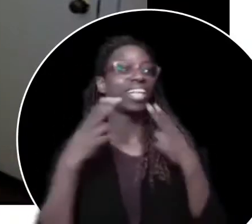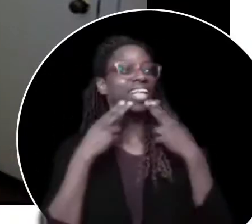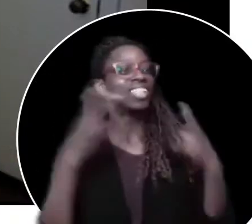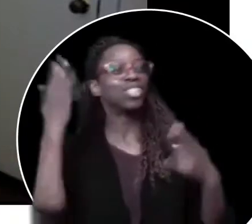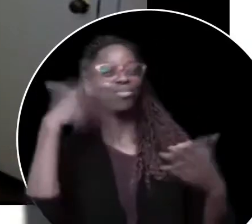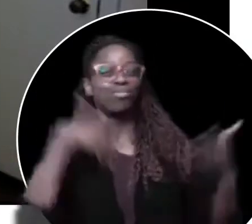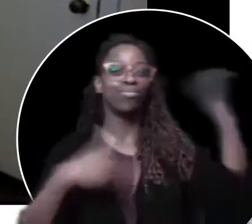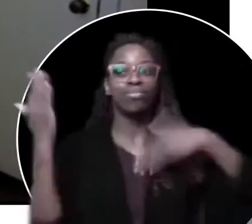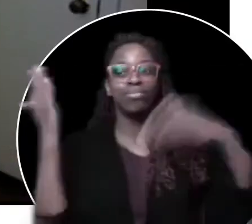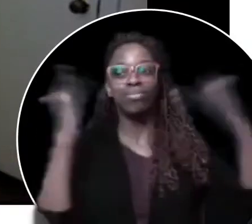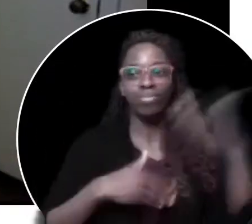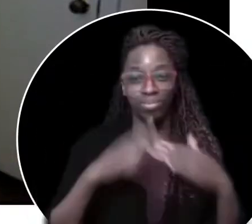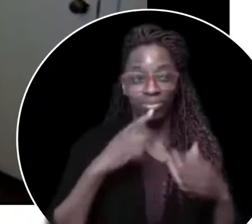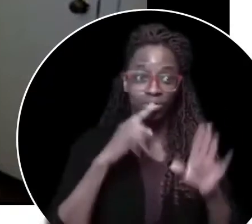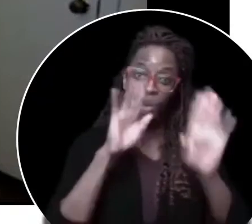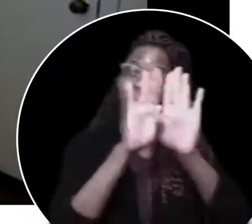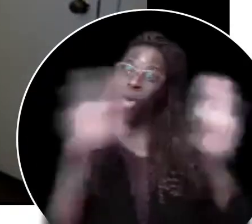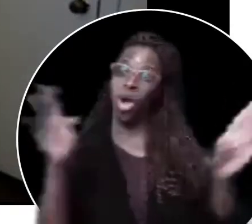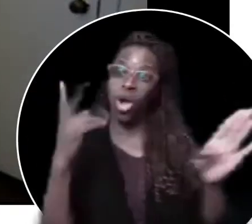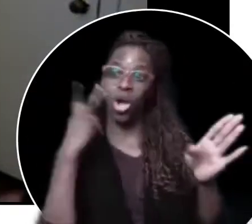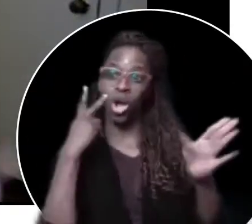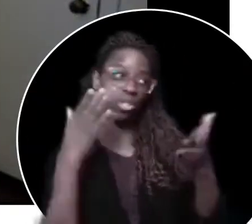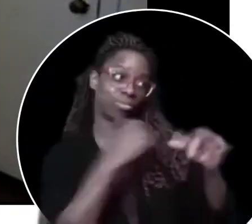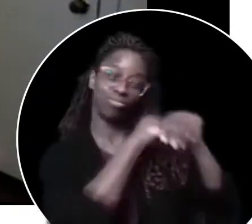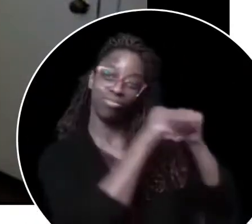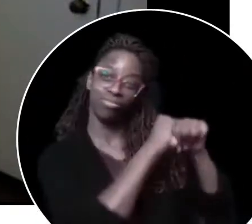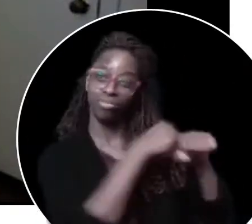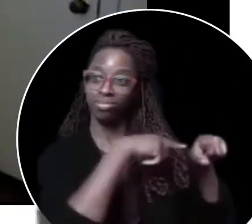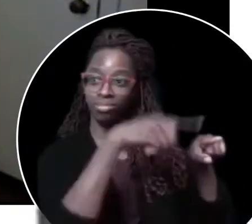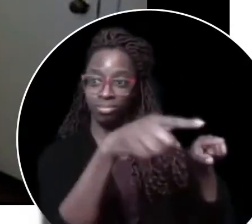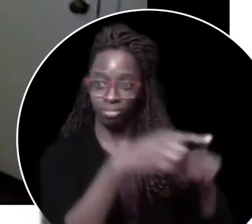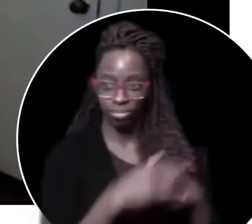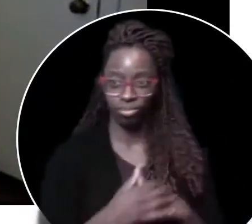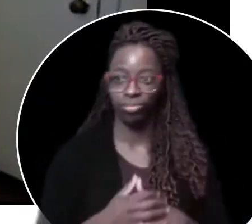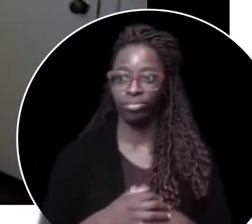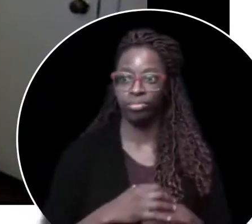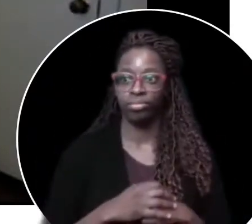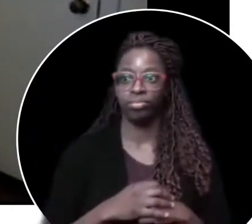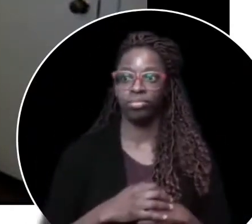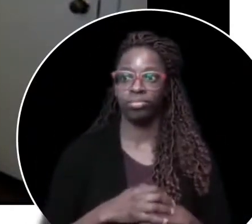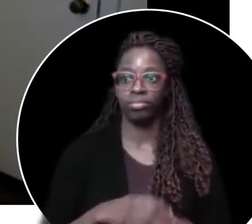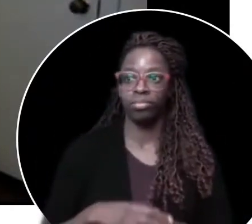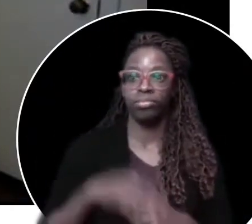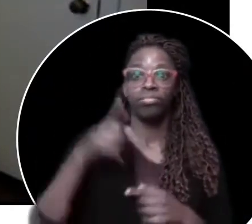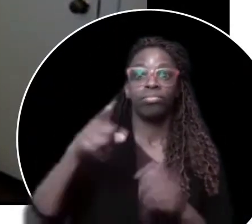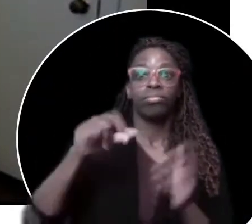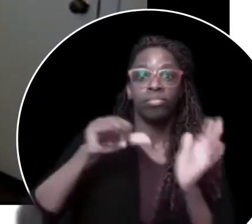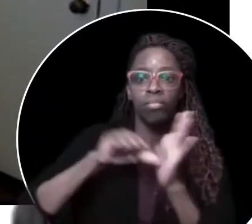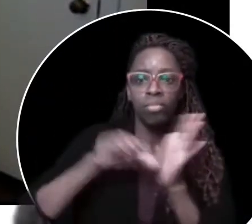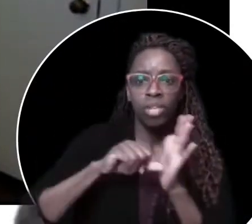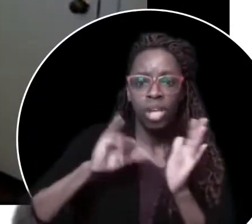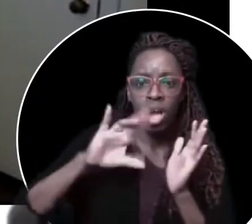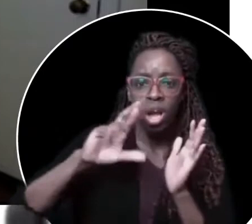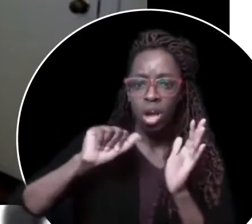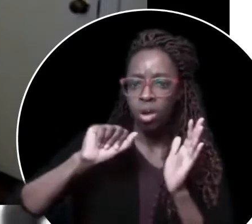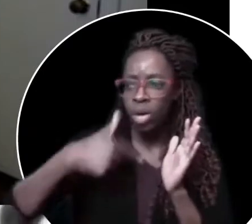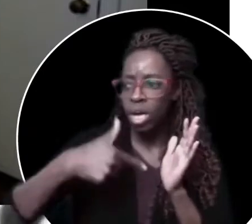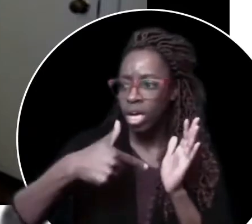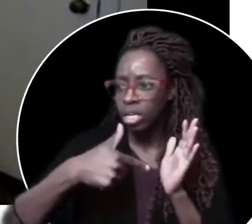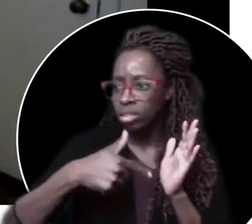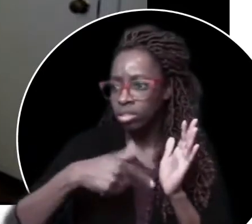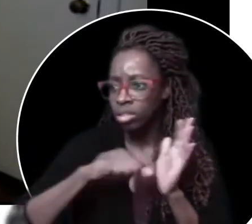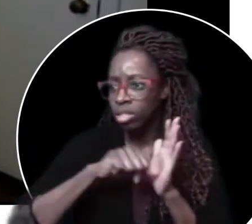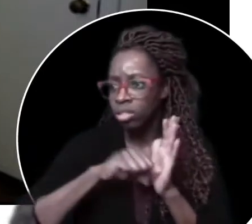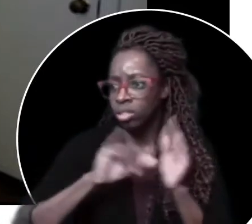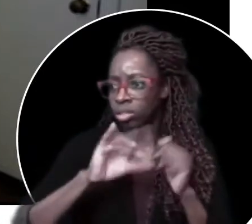in part by Israeli military contractors through Tano Odom land. But it is important to think about the